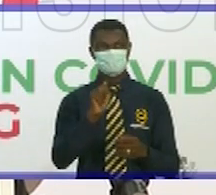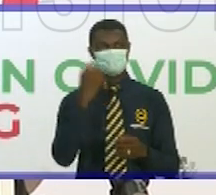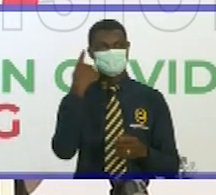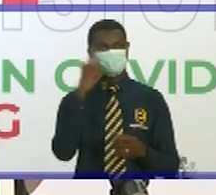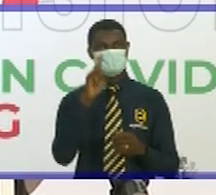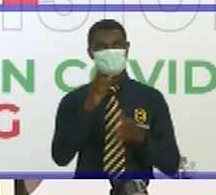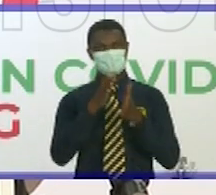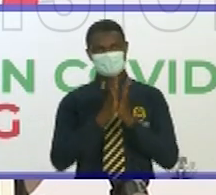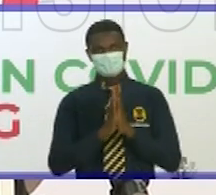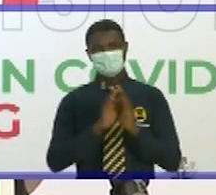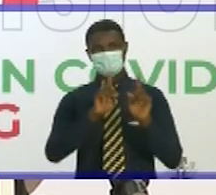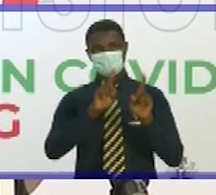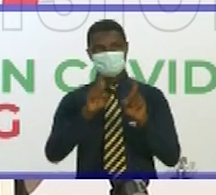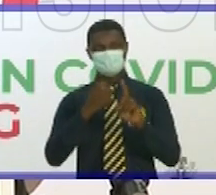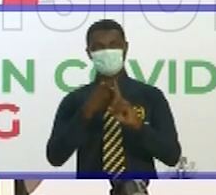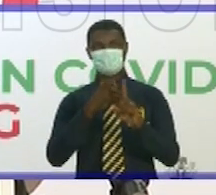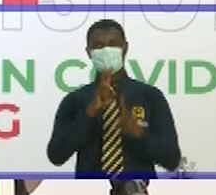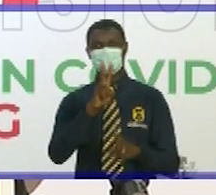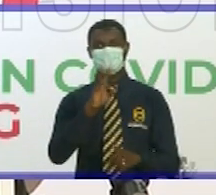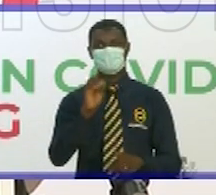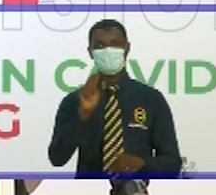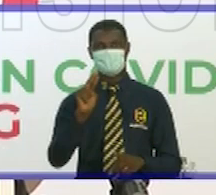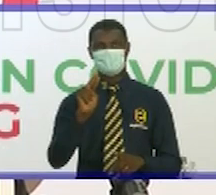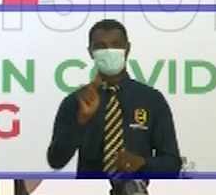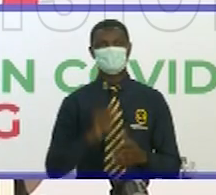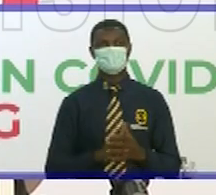lati ile-ise Voice of Nigeria.